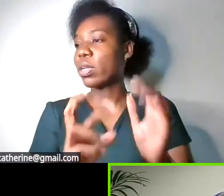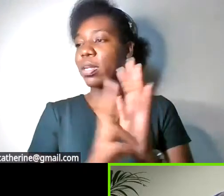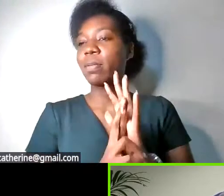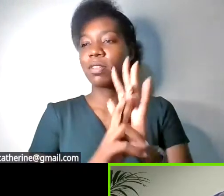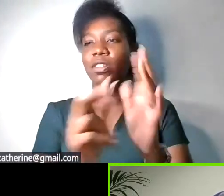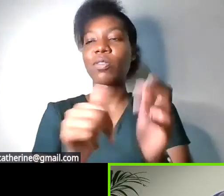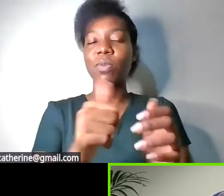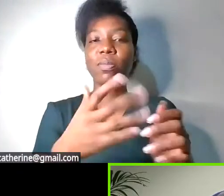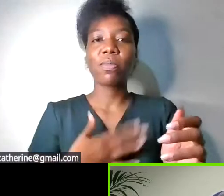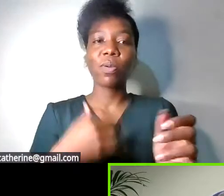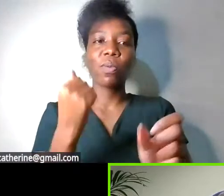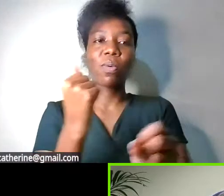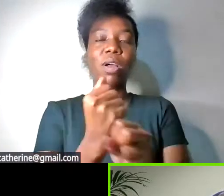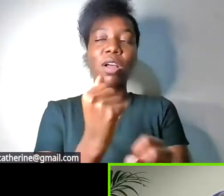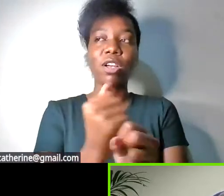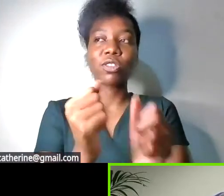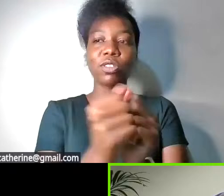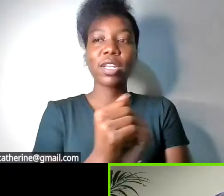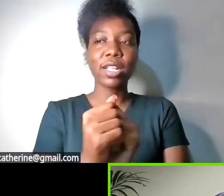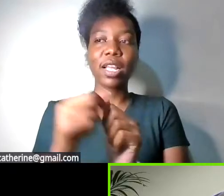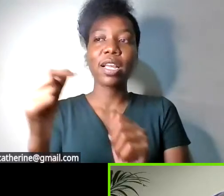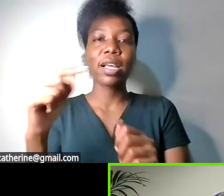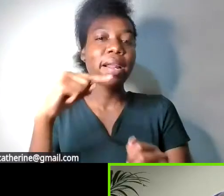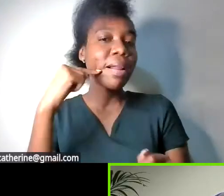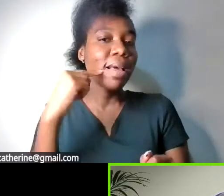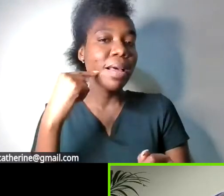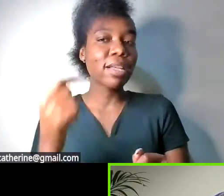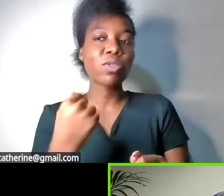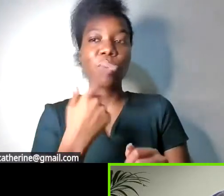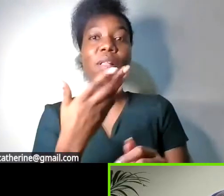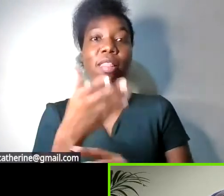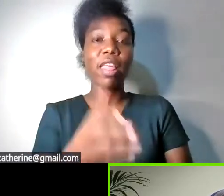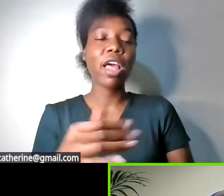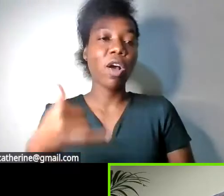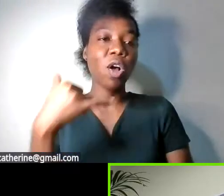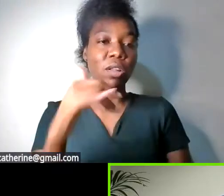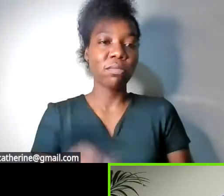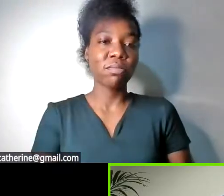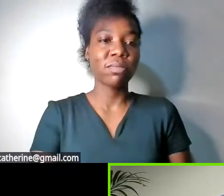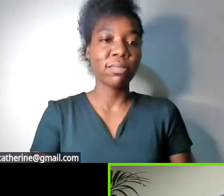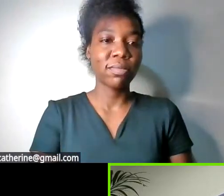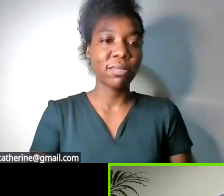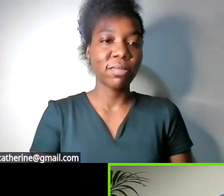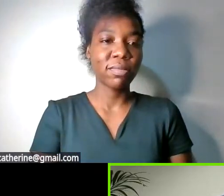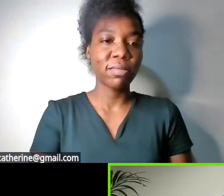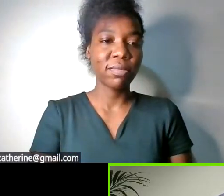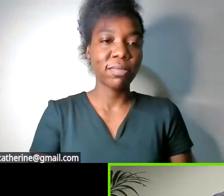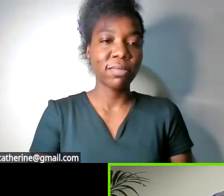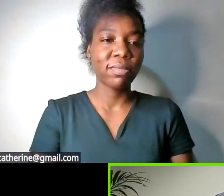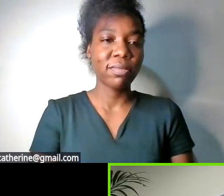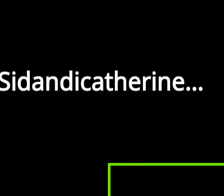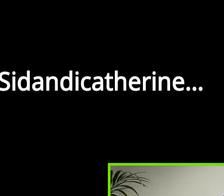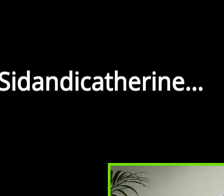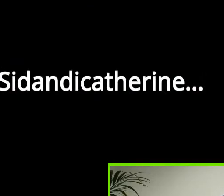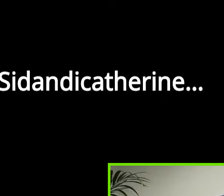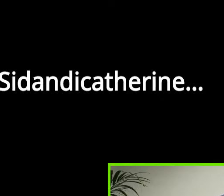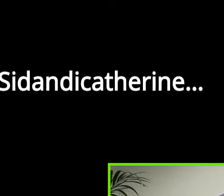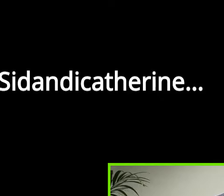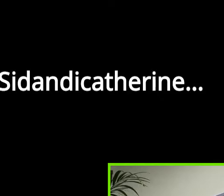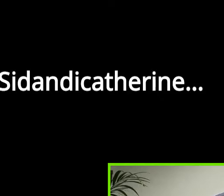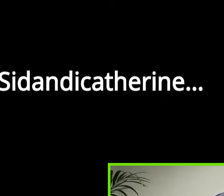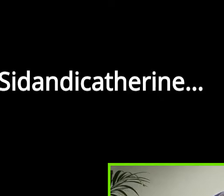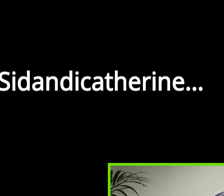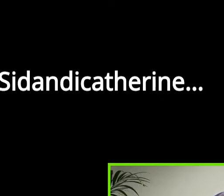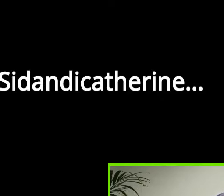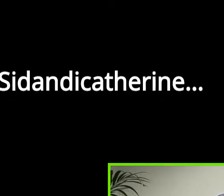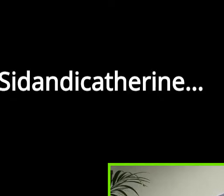Grace Macharia, who's also on the call, and together we will be able to respond, to coordinate, and to